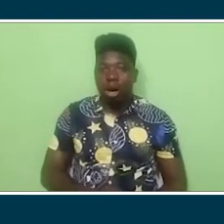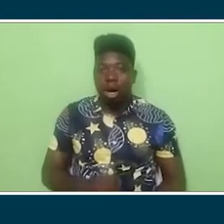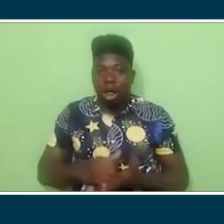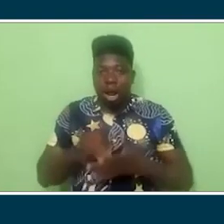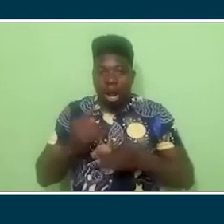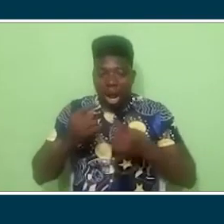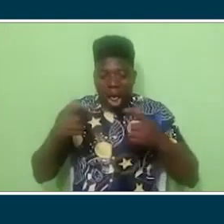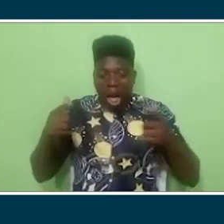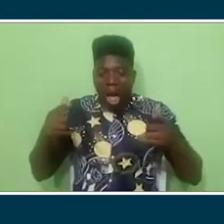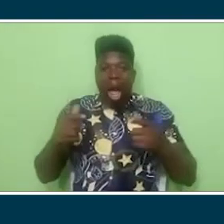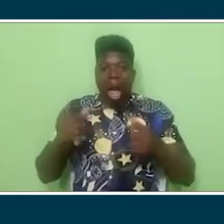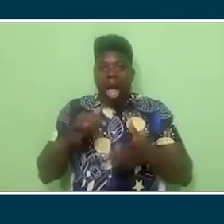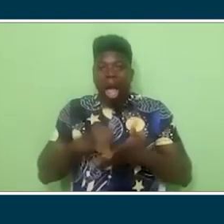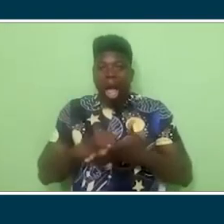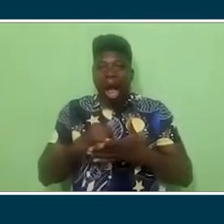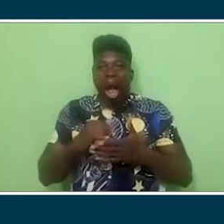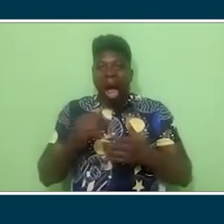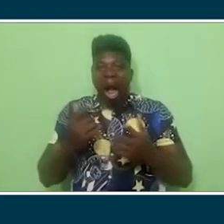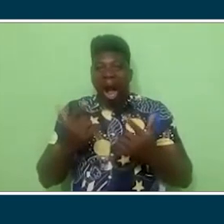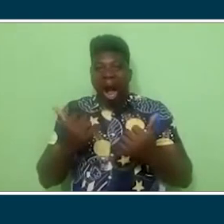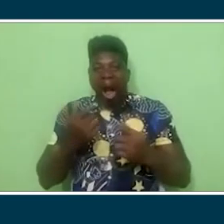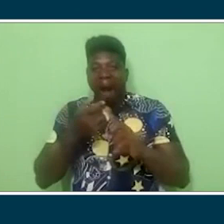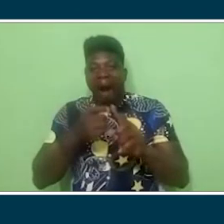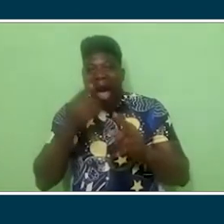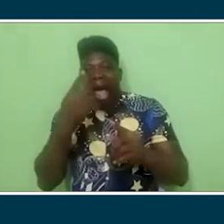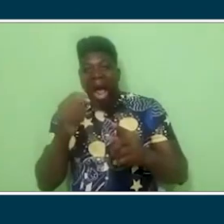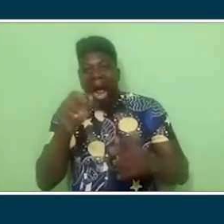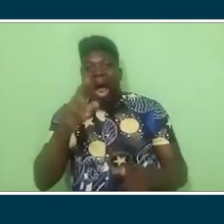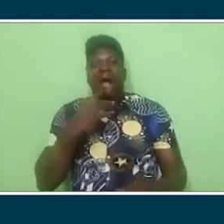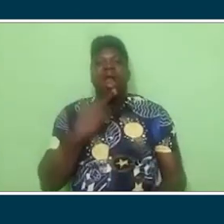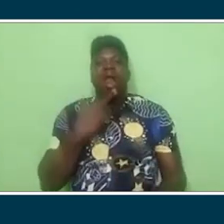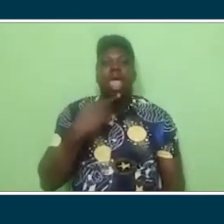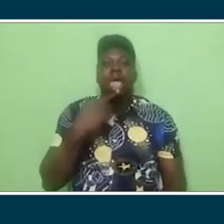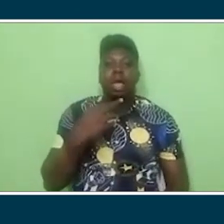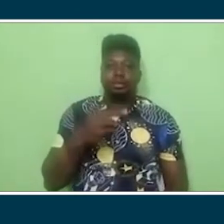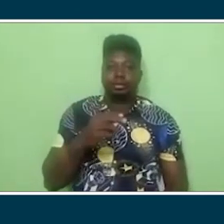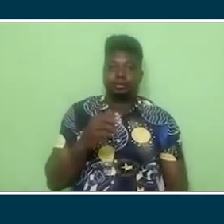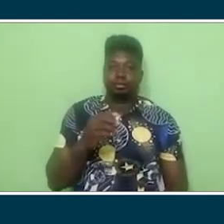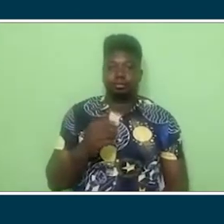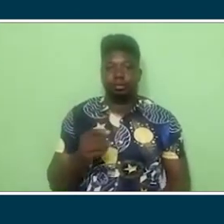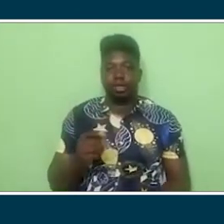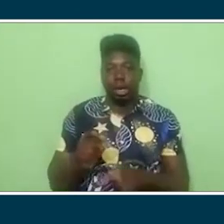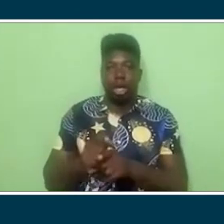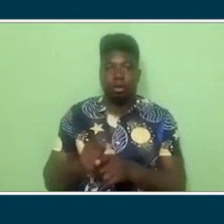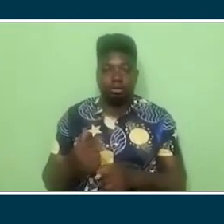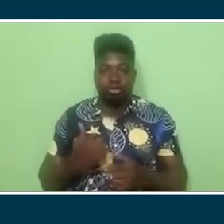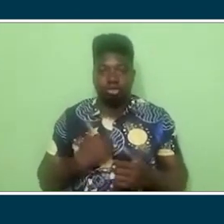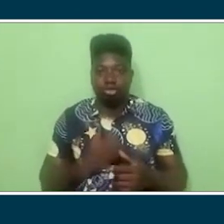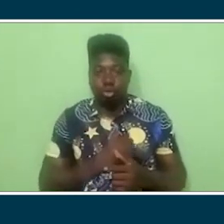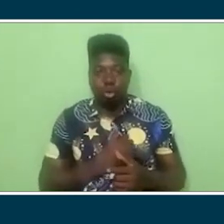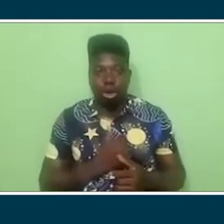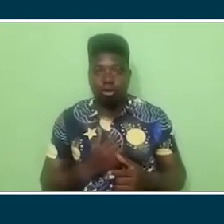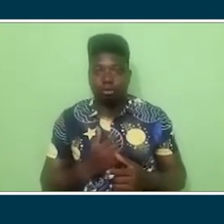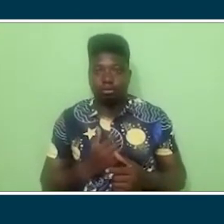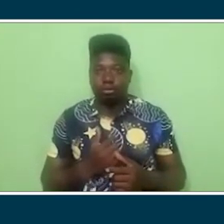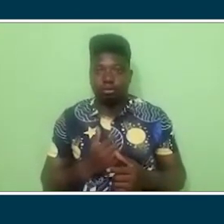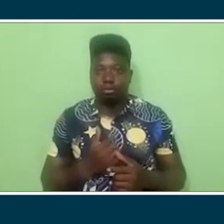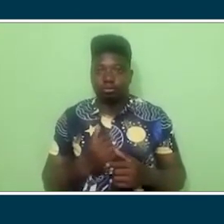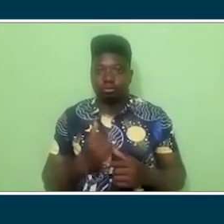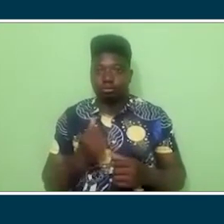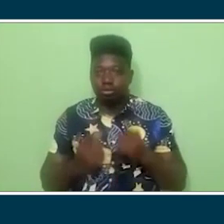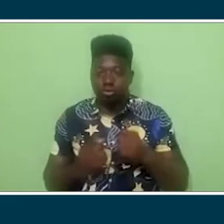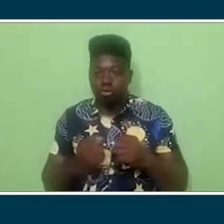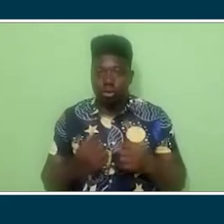that I heard from Loretta Ross was that we are not discerning which tools